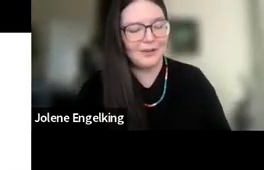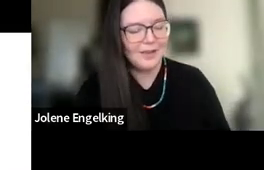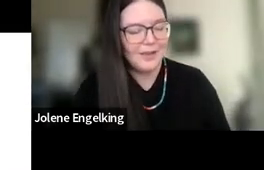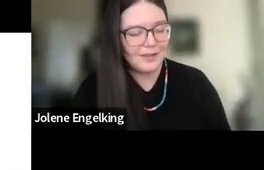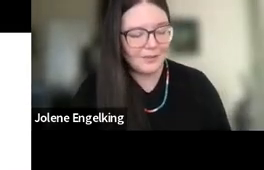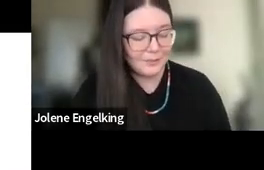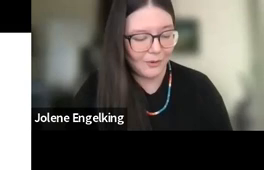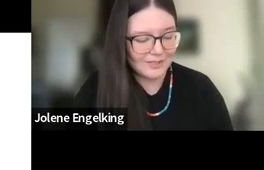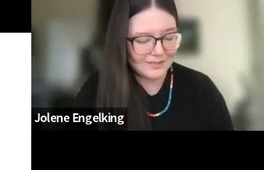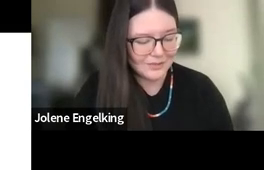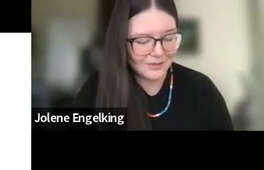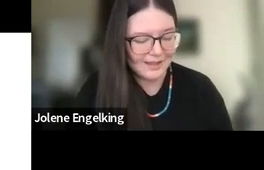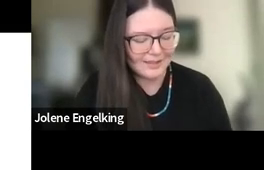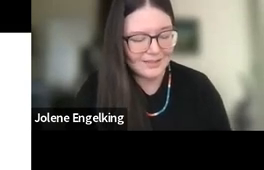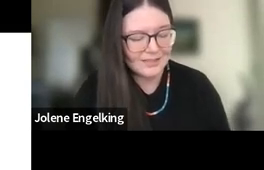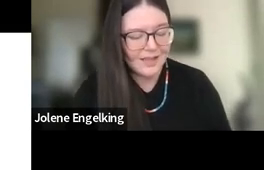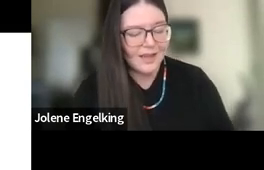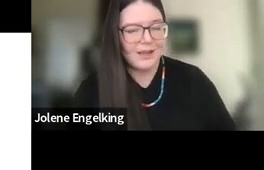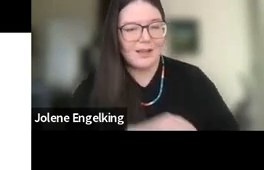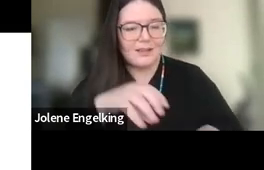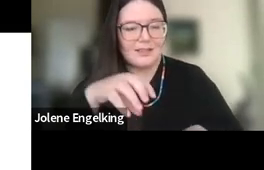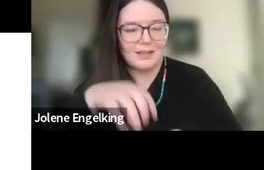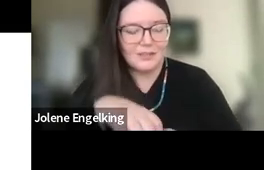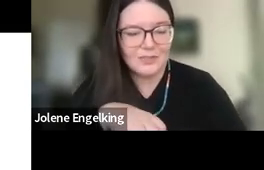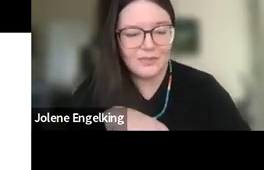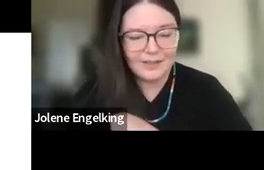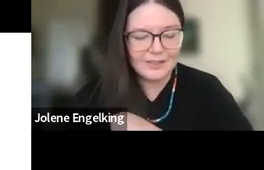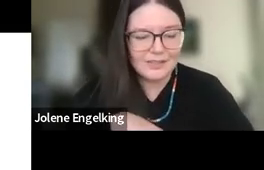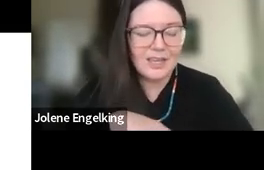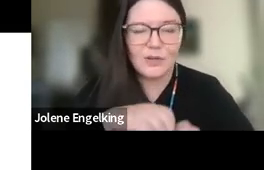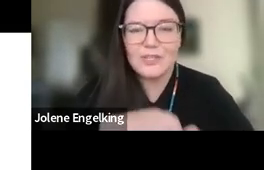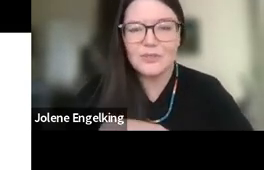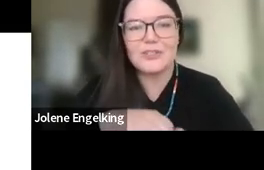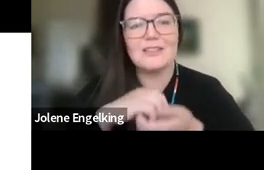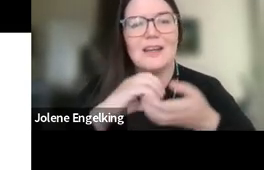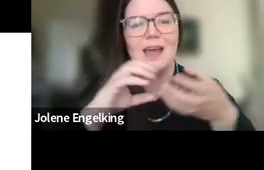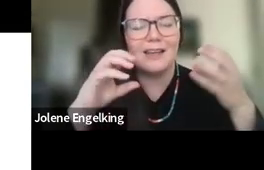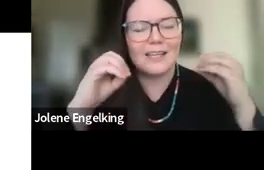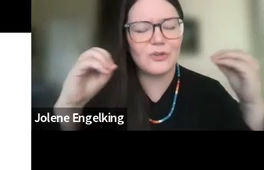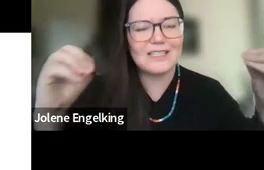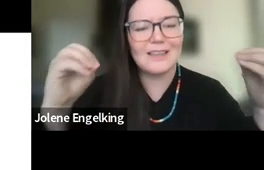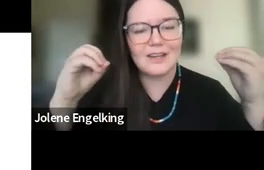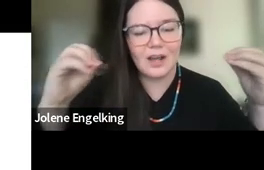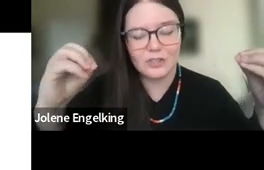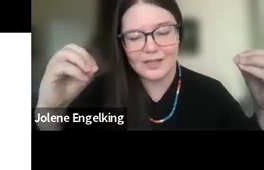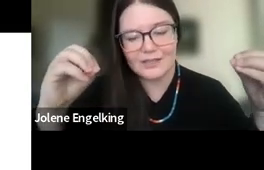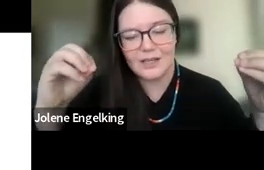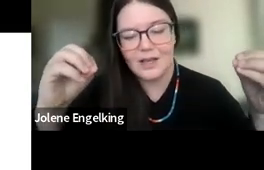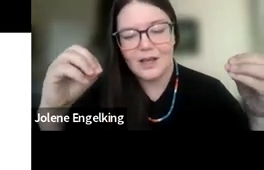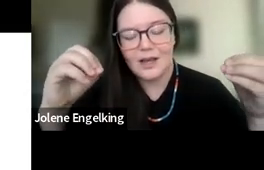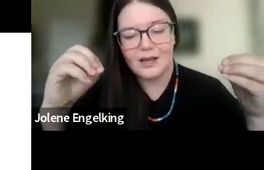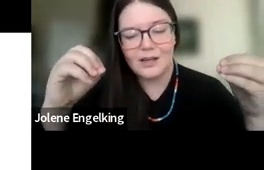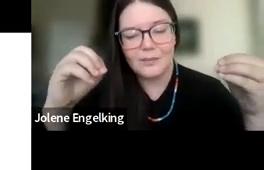rambling about, you know, the importance of sexual violence, standalone sexual violence, you know, resources, and increasing that knowledge